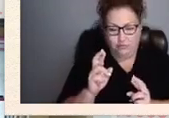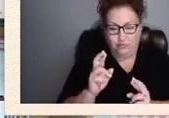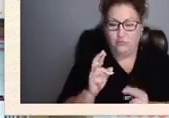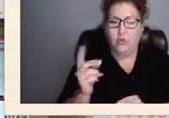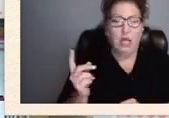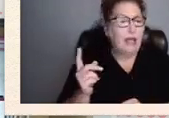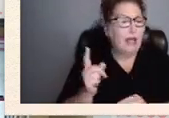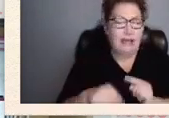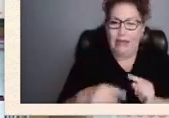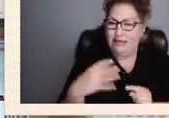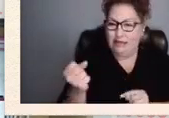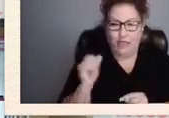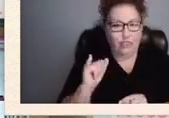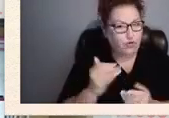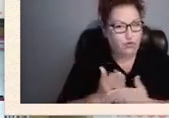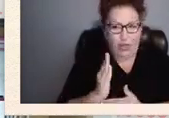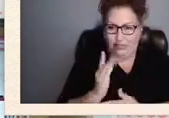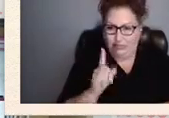matter what.